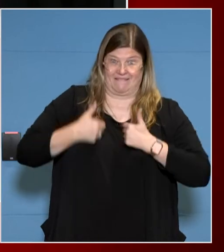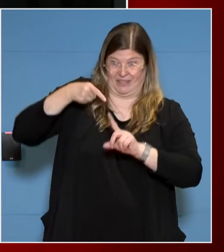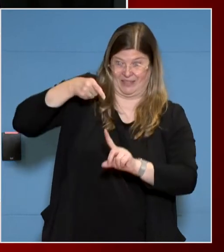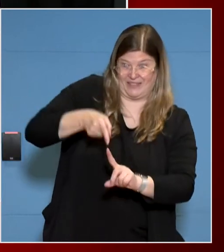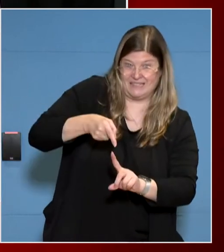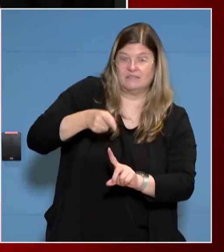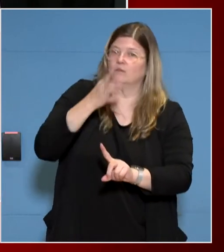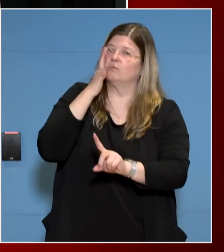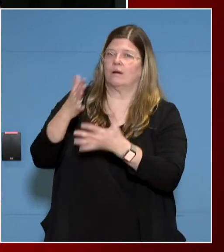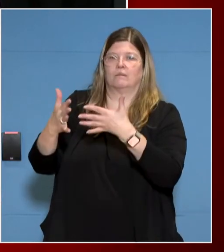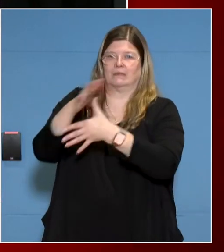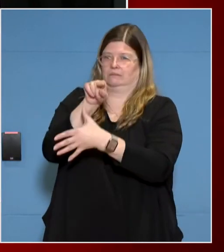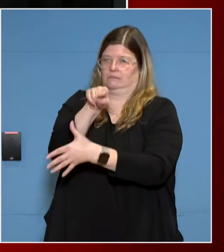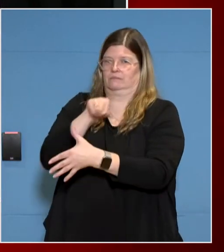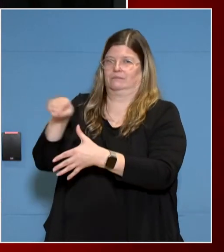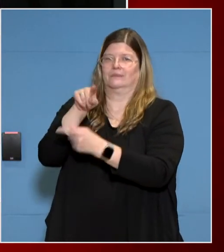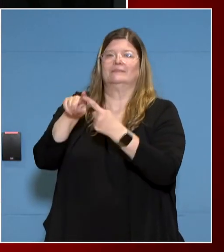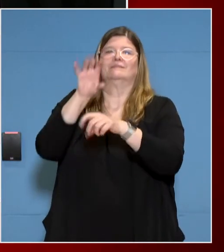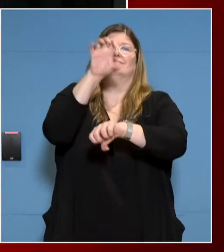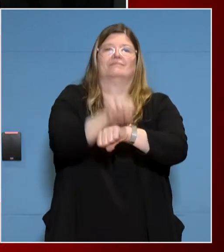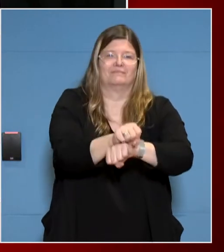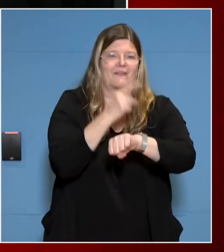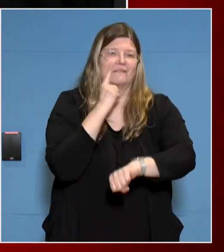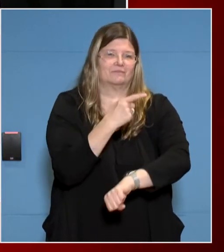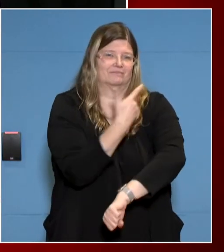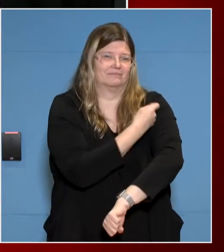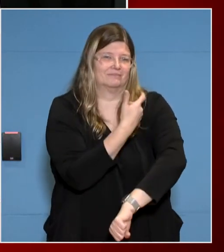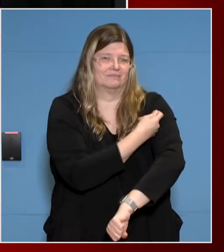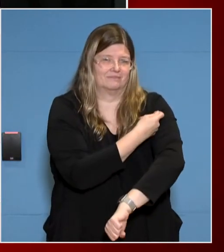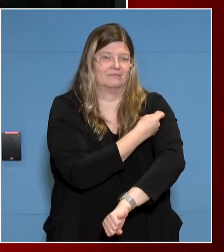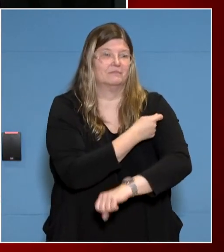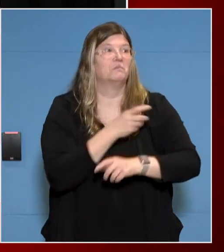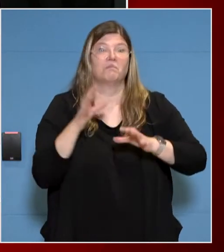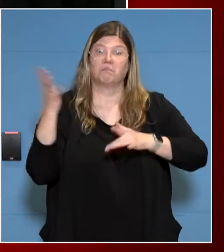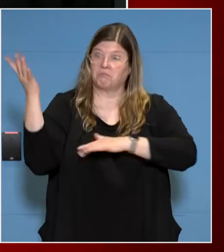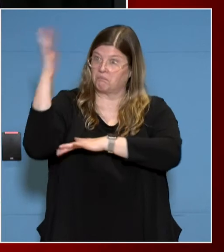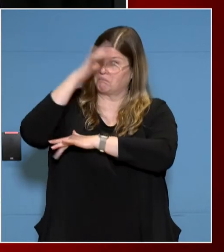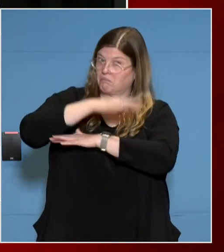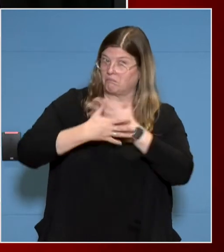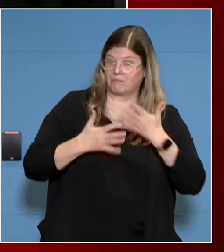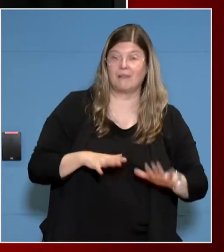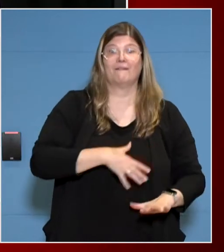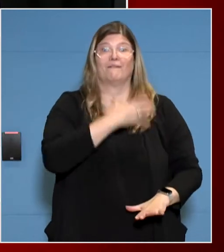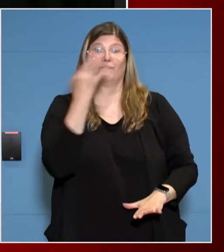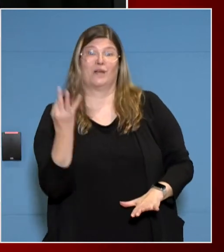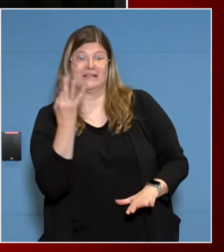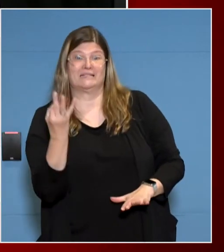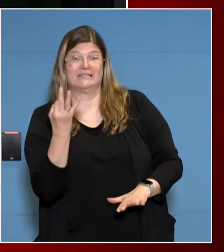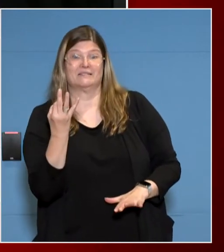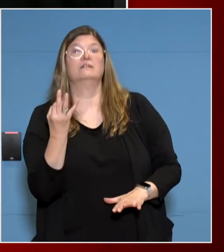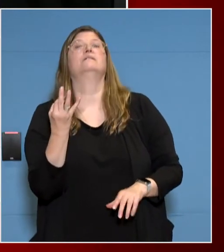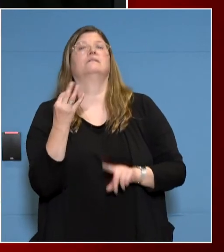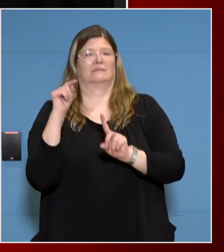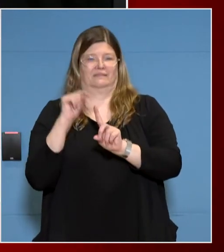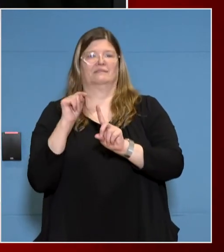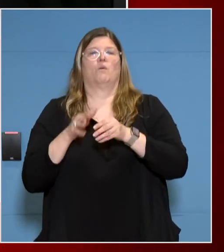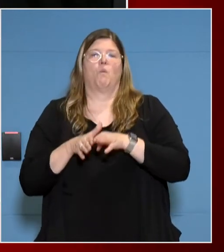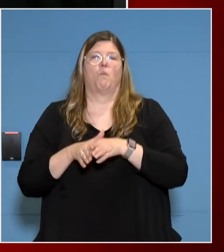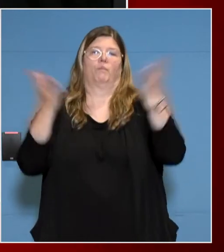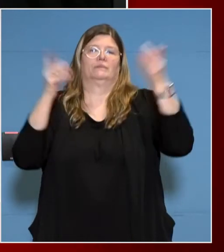and fatality. So in those priority zip codes, a certain amount of